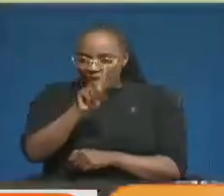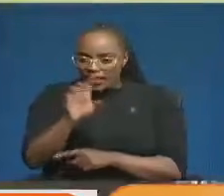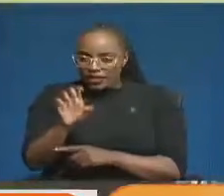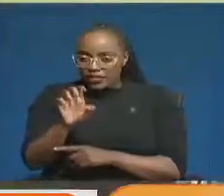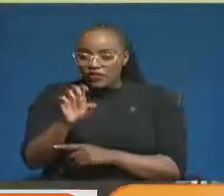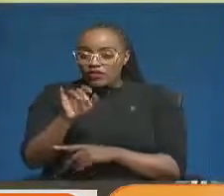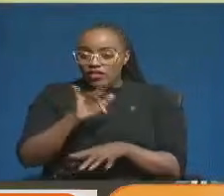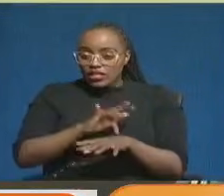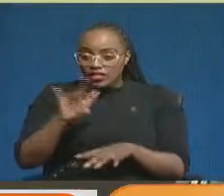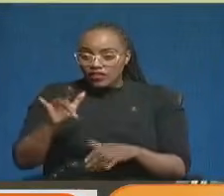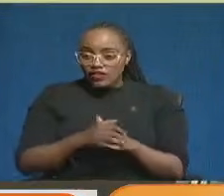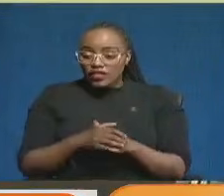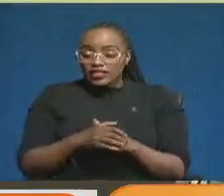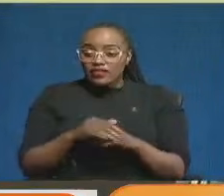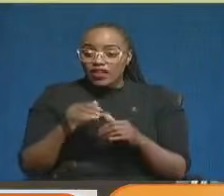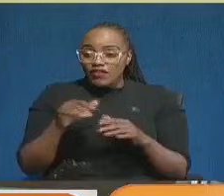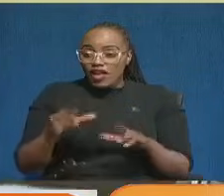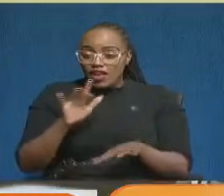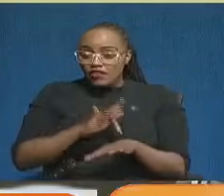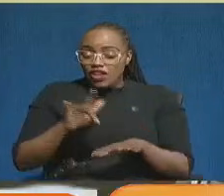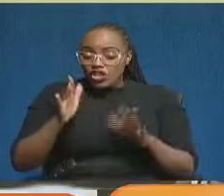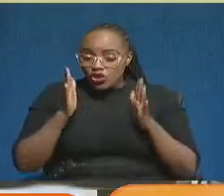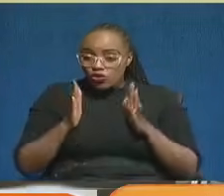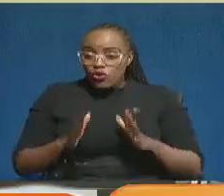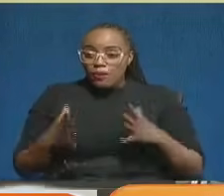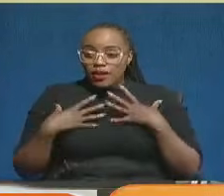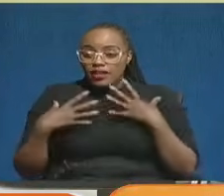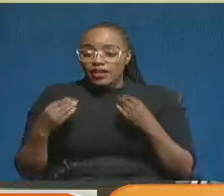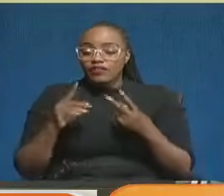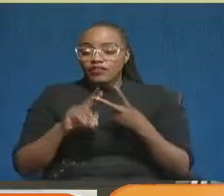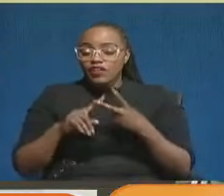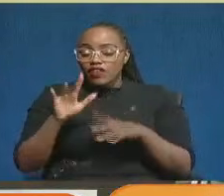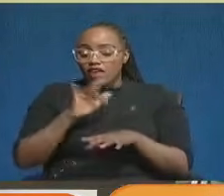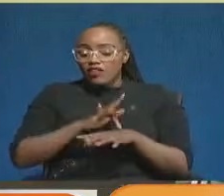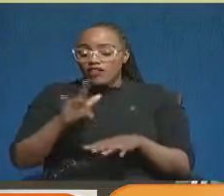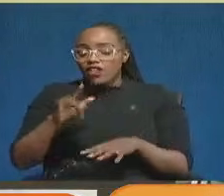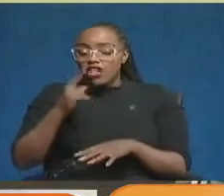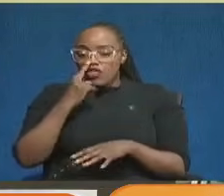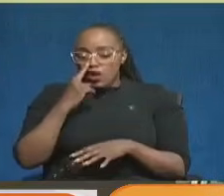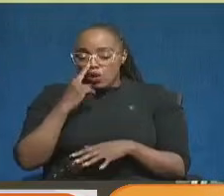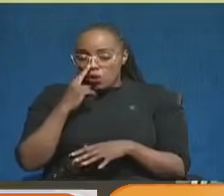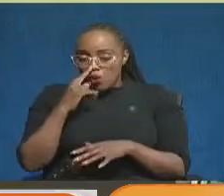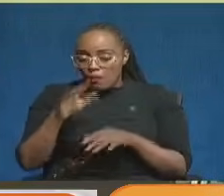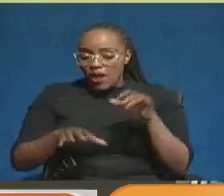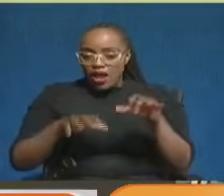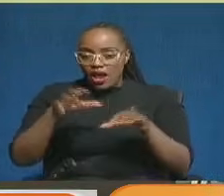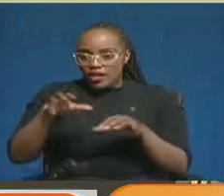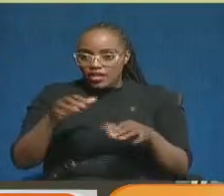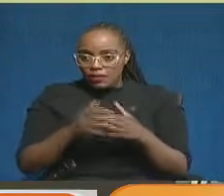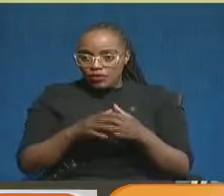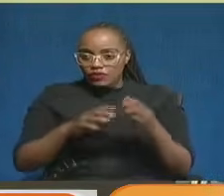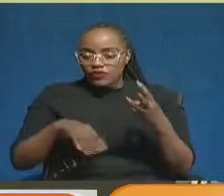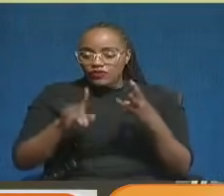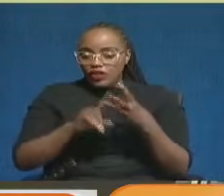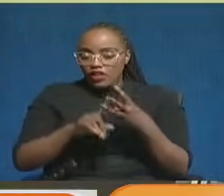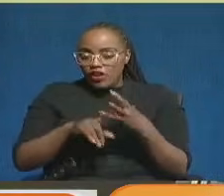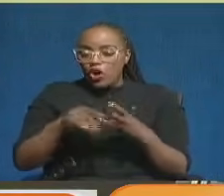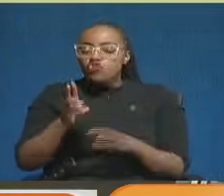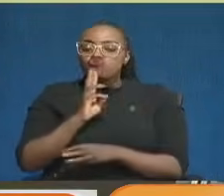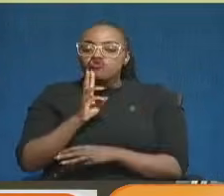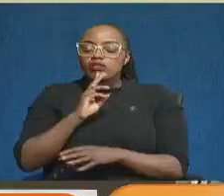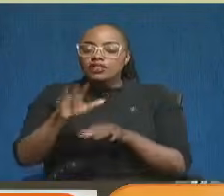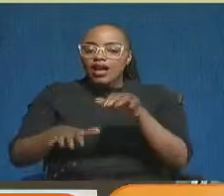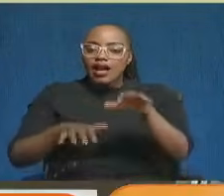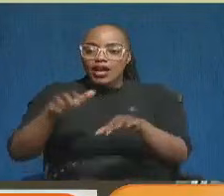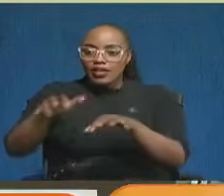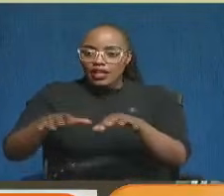is affecting the human health. It's affecting the animals, the domestic animals we keep. It's also affecting the aquatic animals. Eh? So